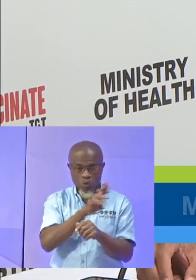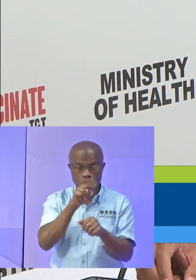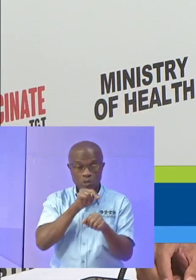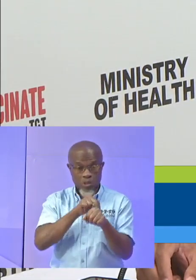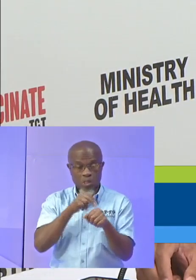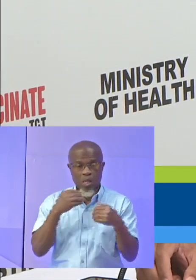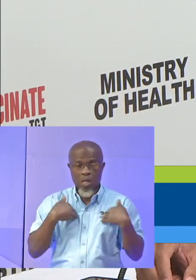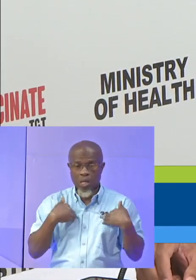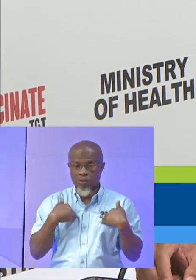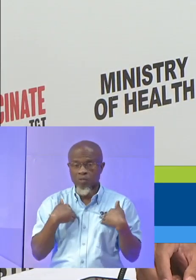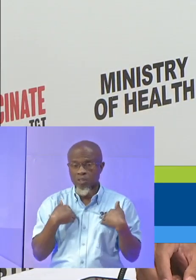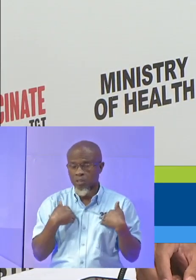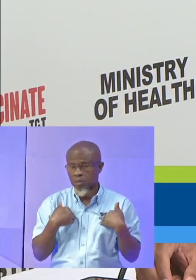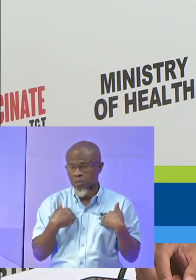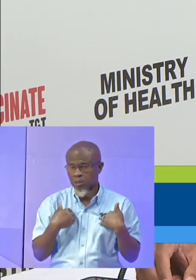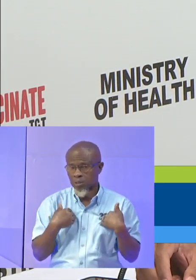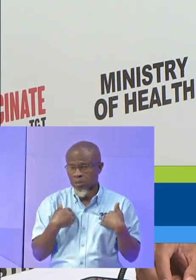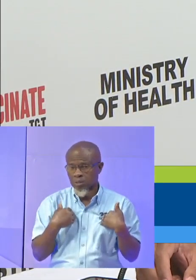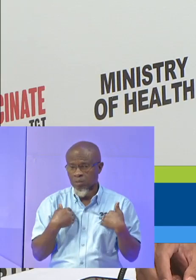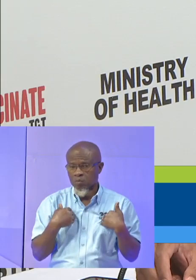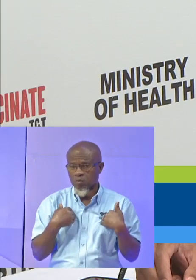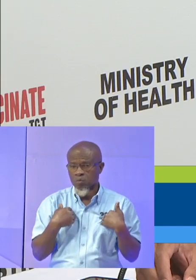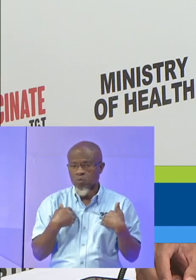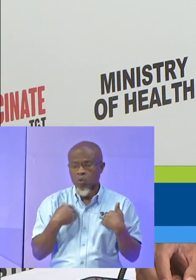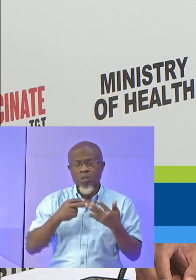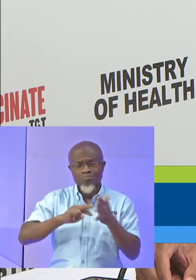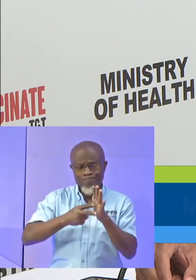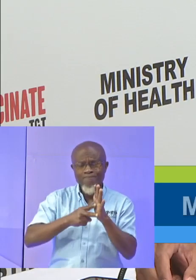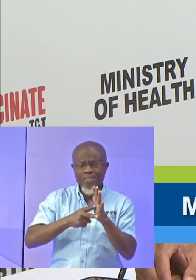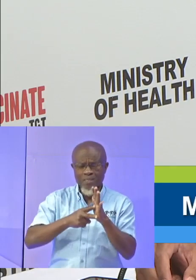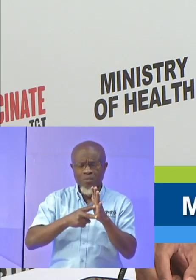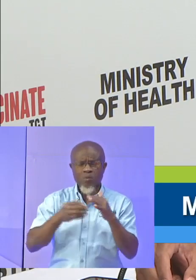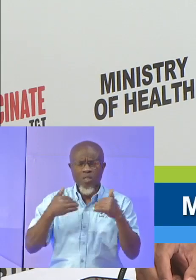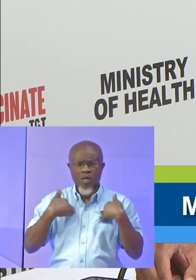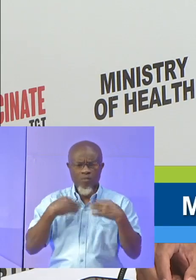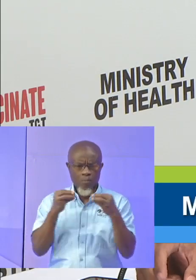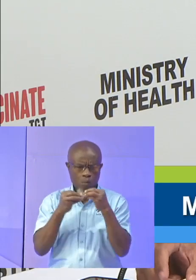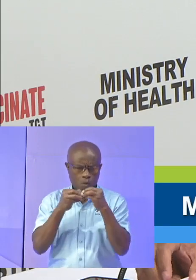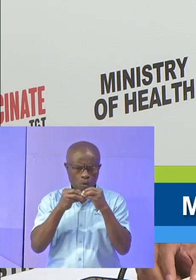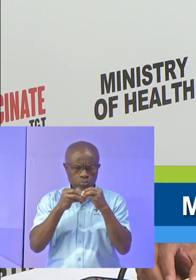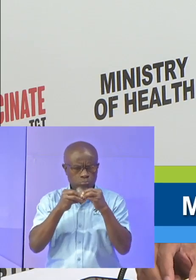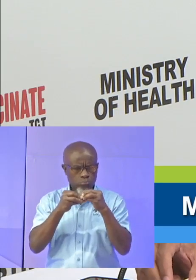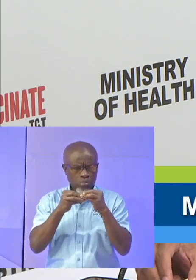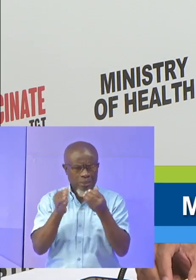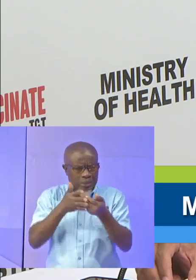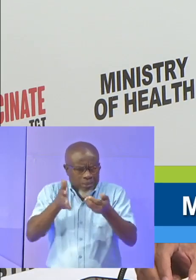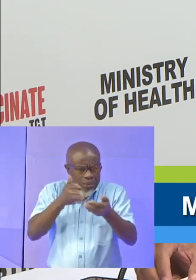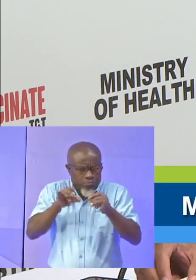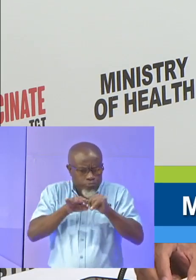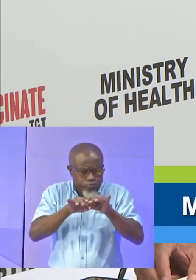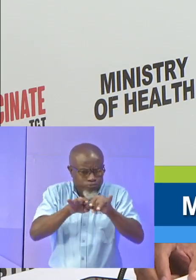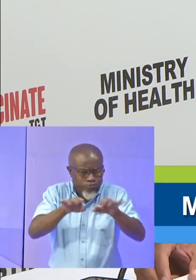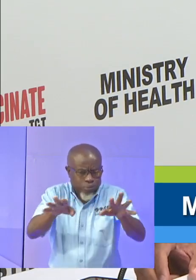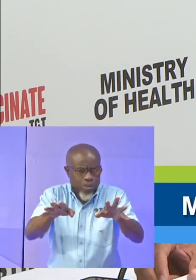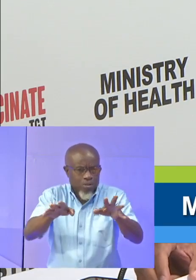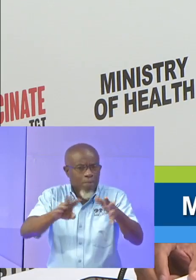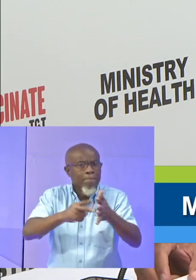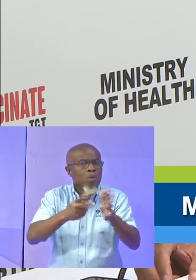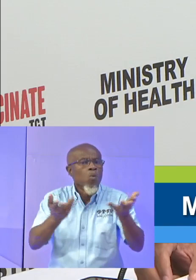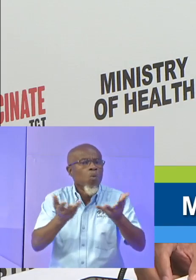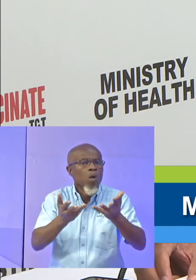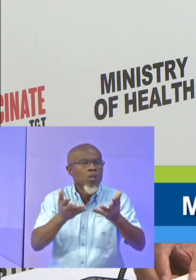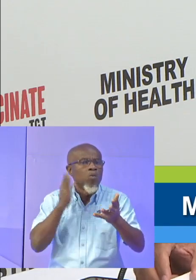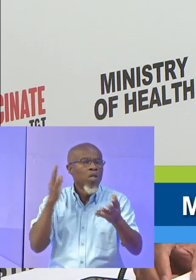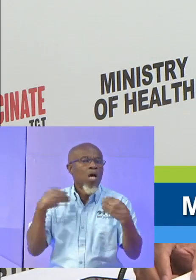more, what it means that we have a more transmissible variant is that, of course, a lot more people will be infected in a shorter period of